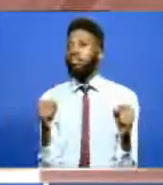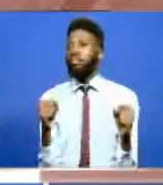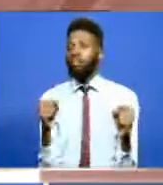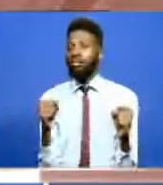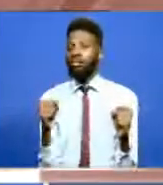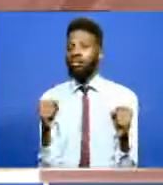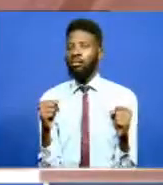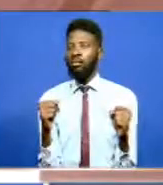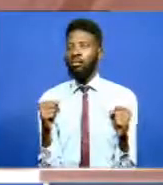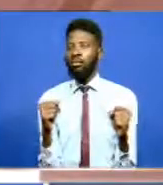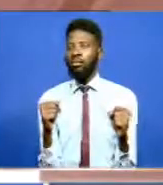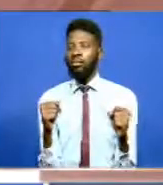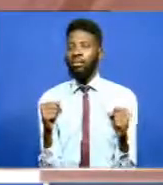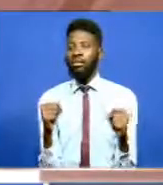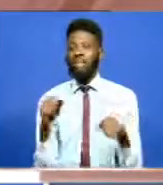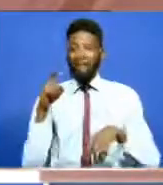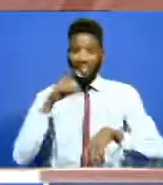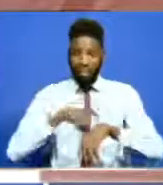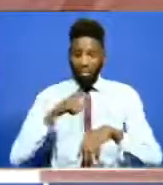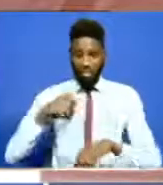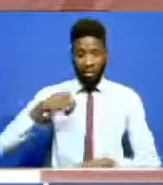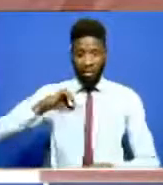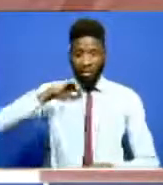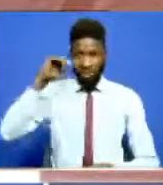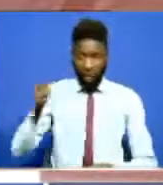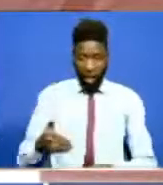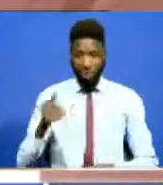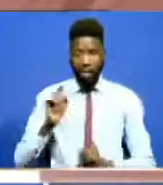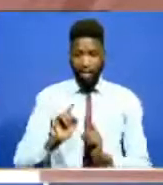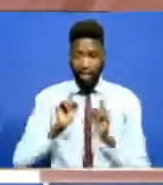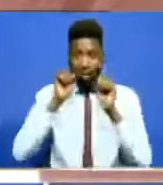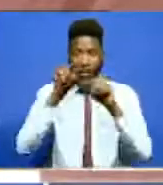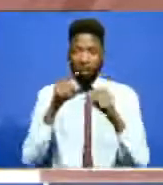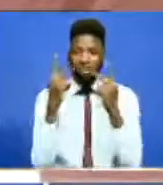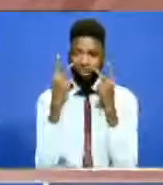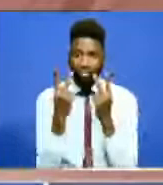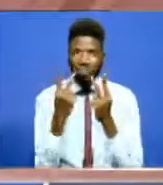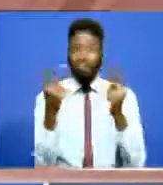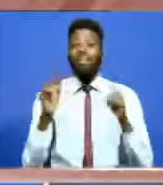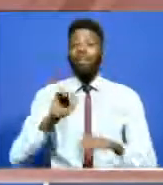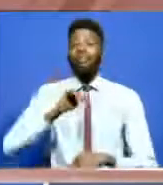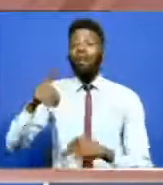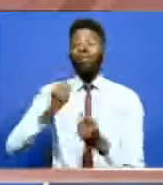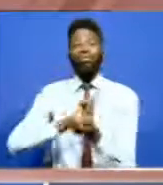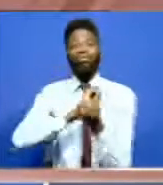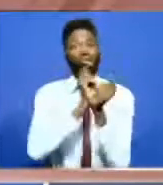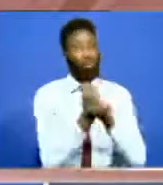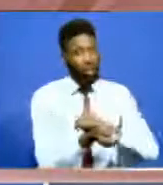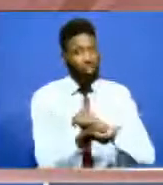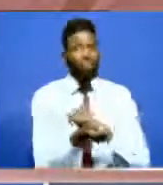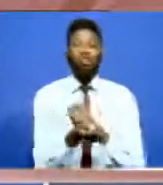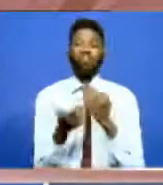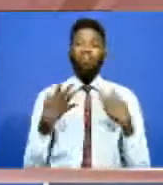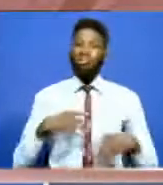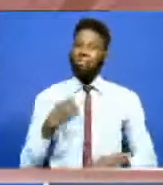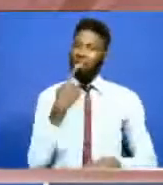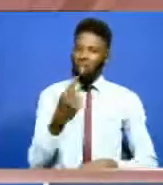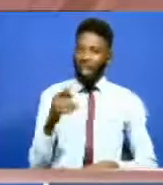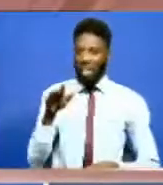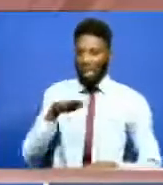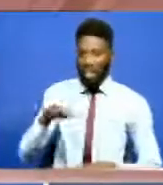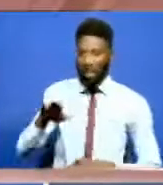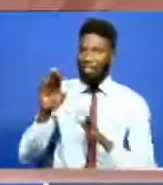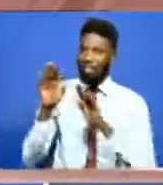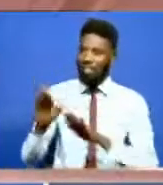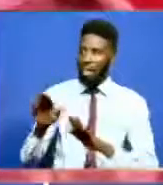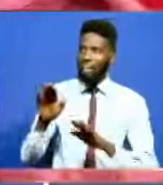forward. And I can hear the Itembea town, town you in Badilik, not in Badia, you. I can hear the city when I say, but I will stay, I will stay.